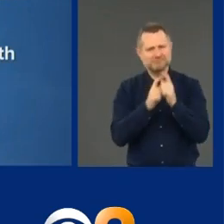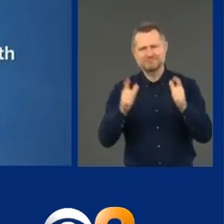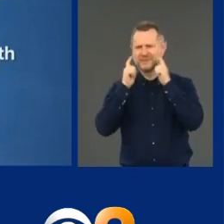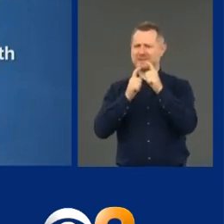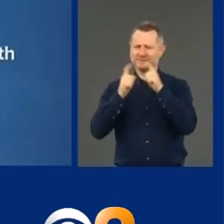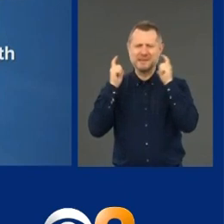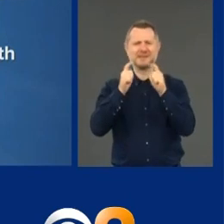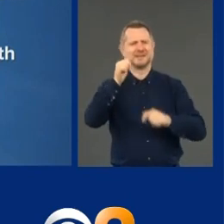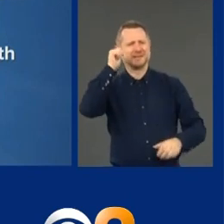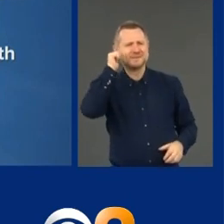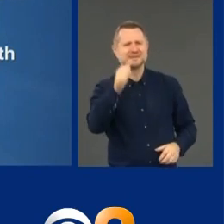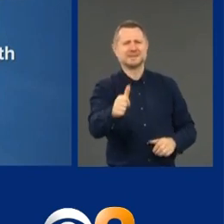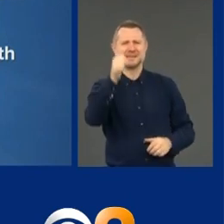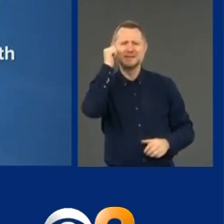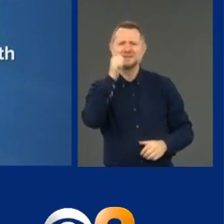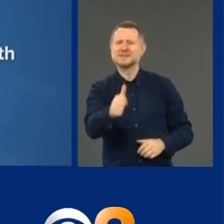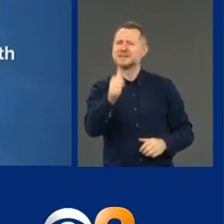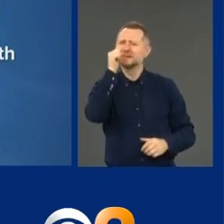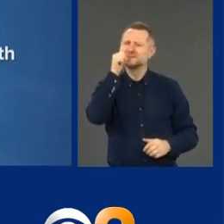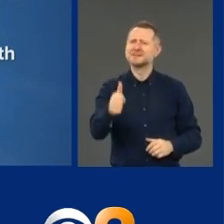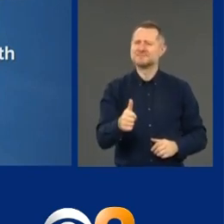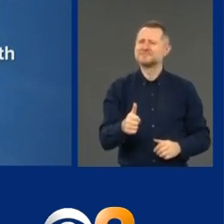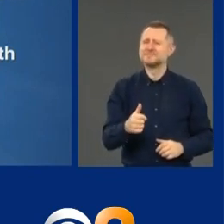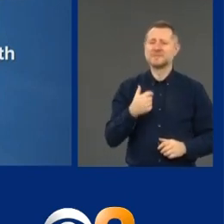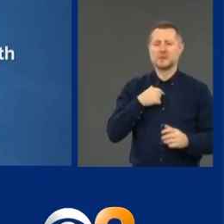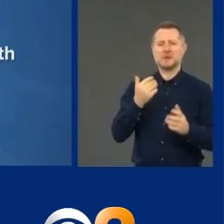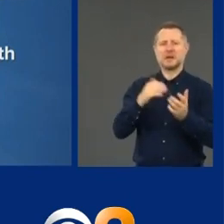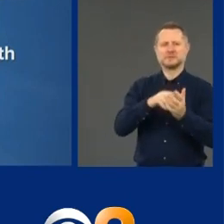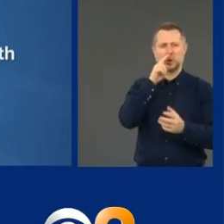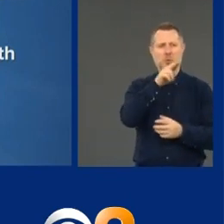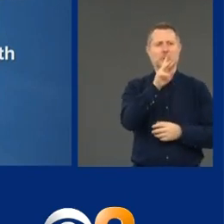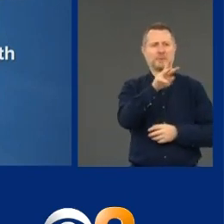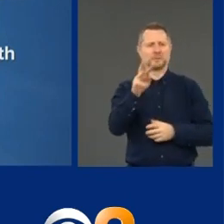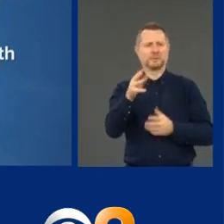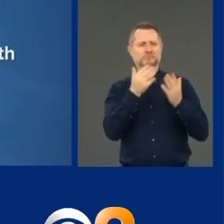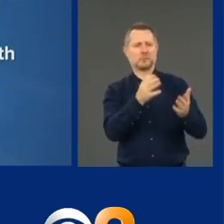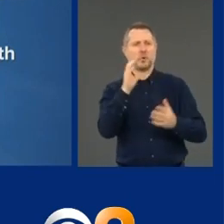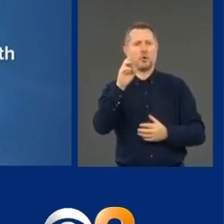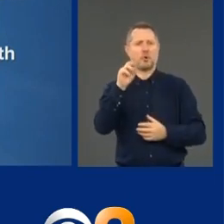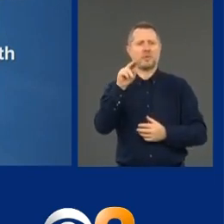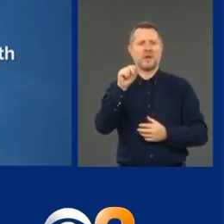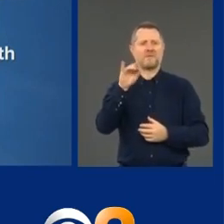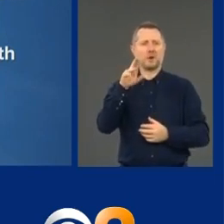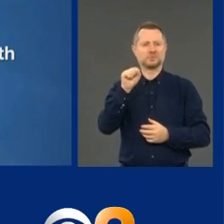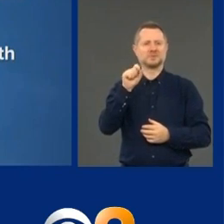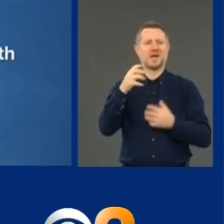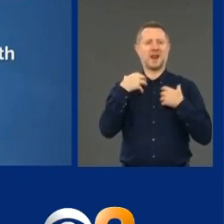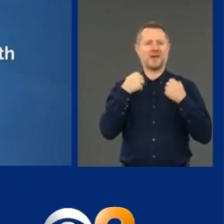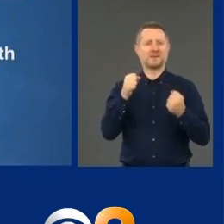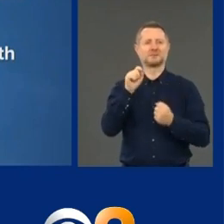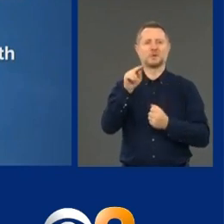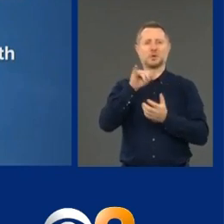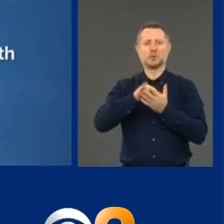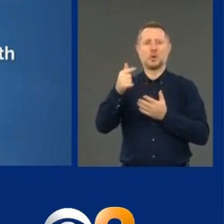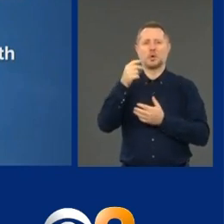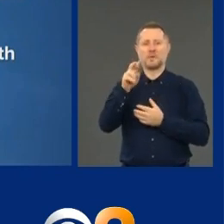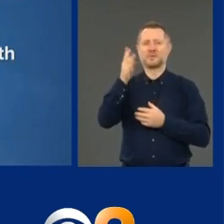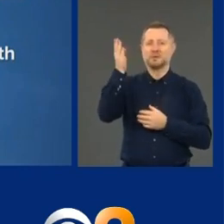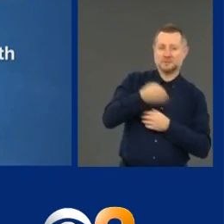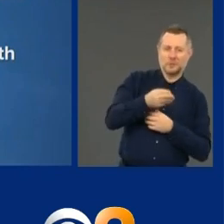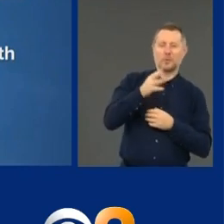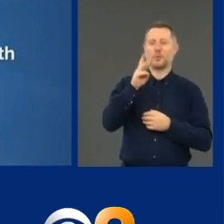and going to this website, and this competition is part of it. We have Rachel